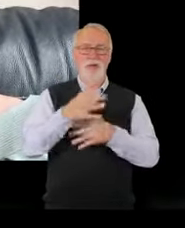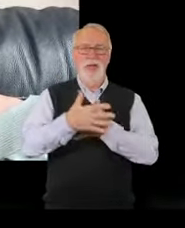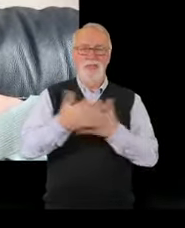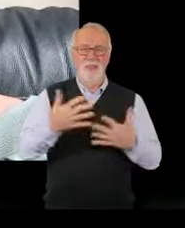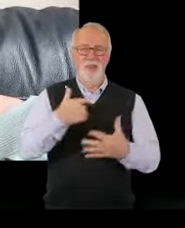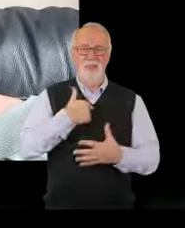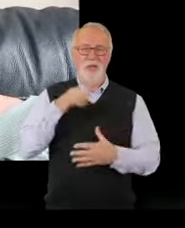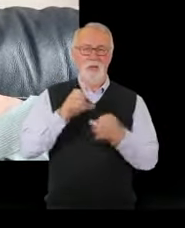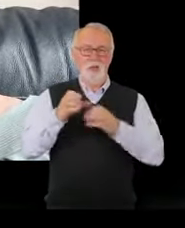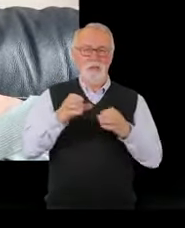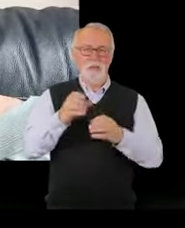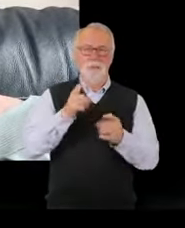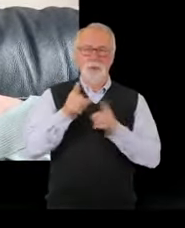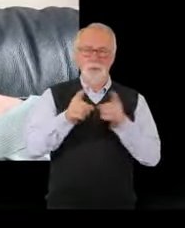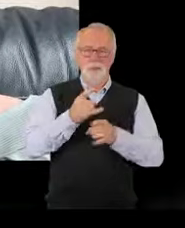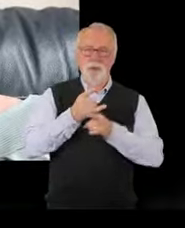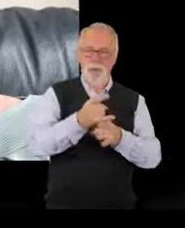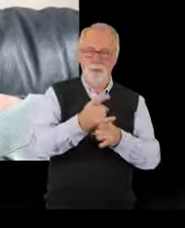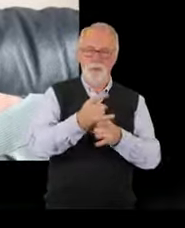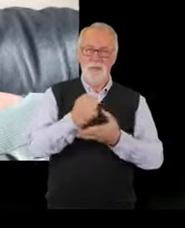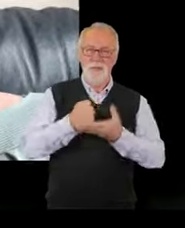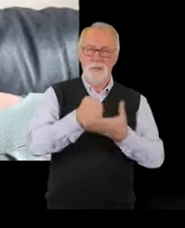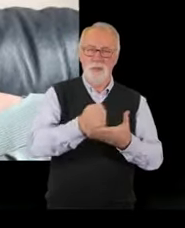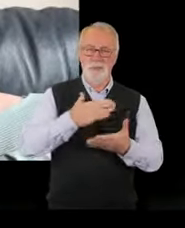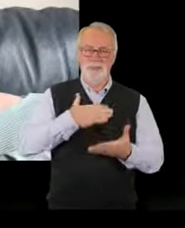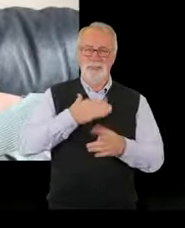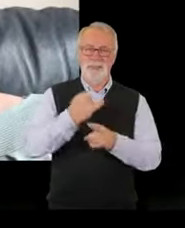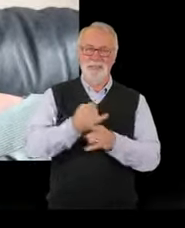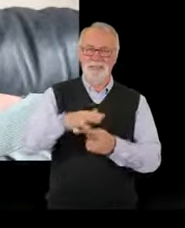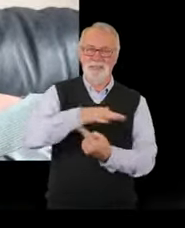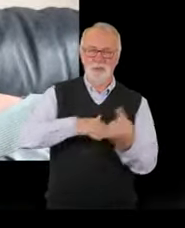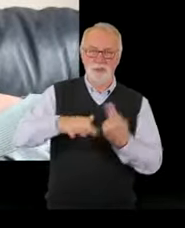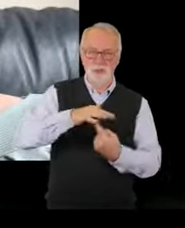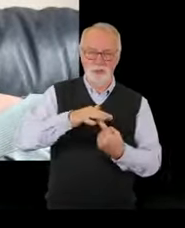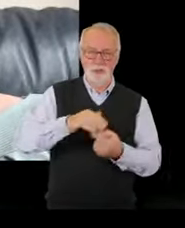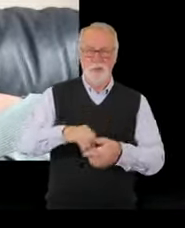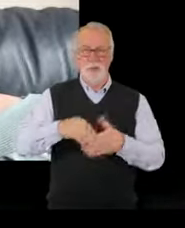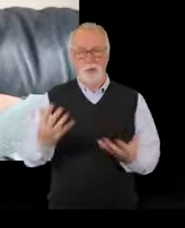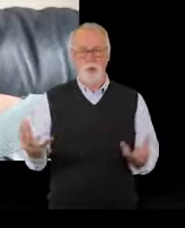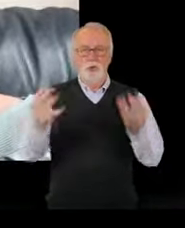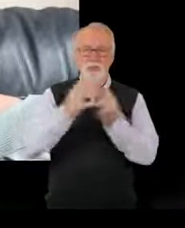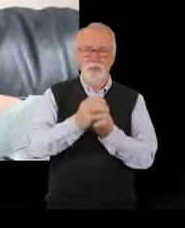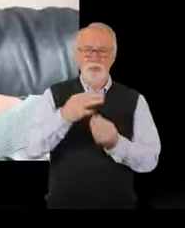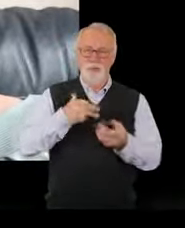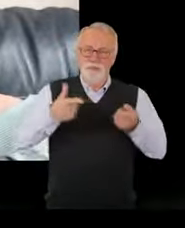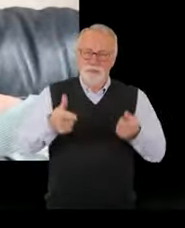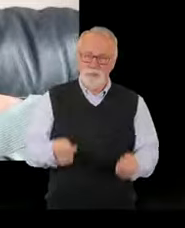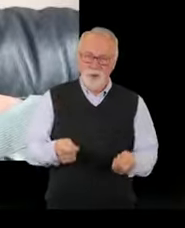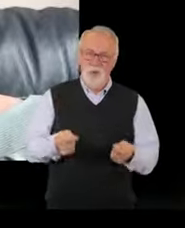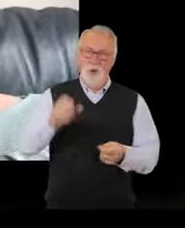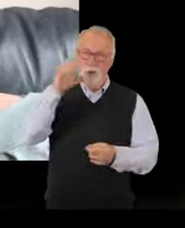impacting on me and was there anything that could be done to help and support me in the situation.